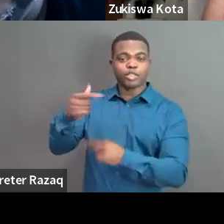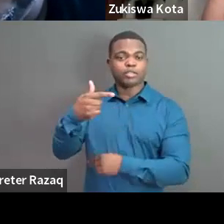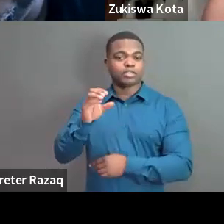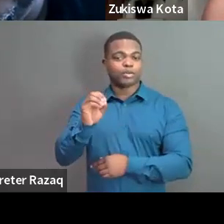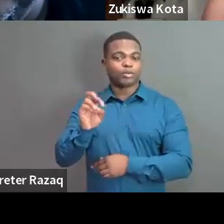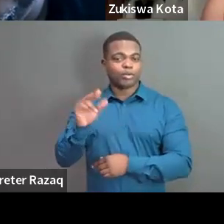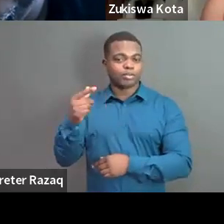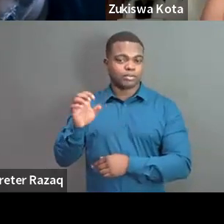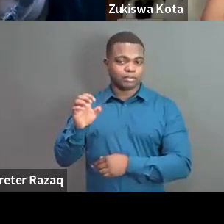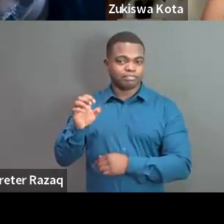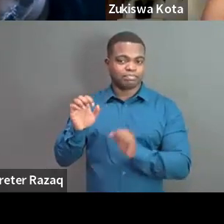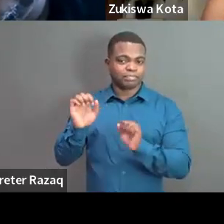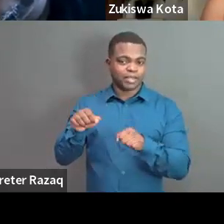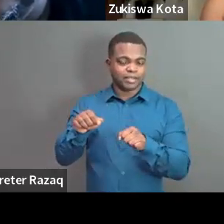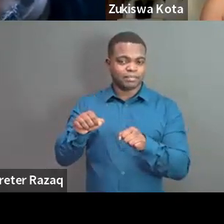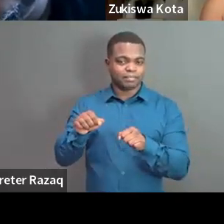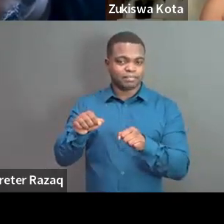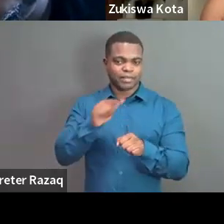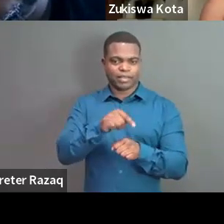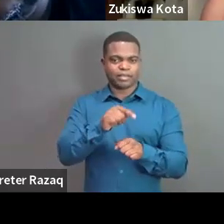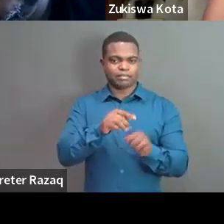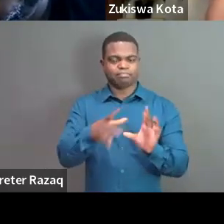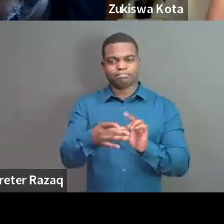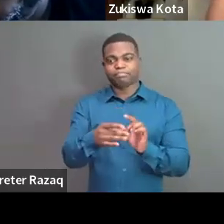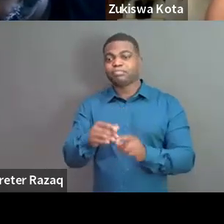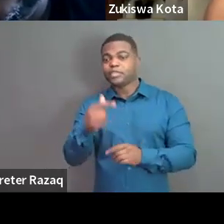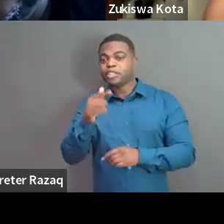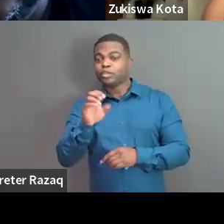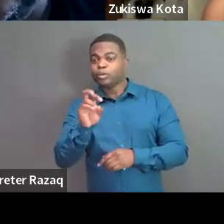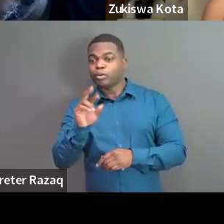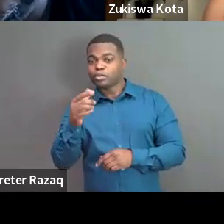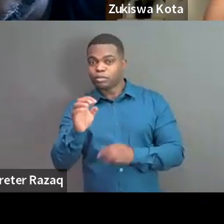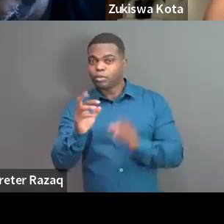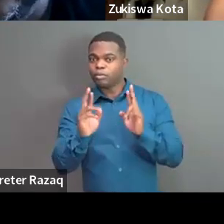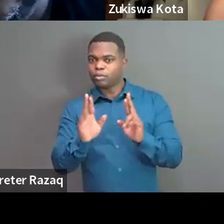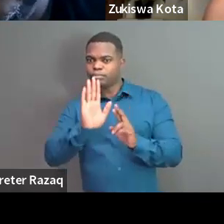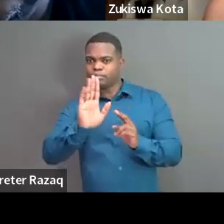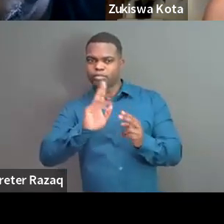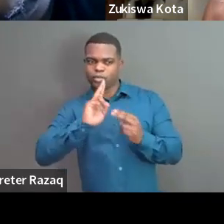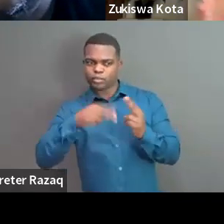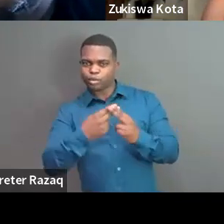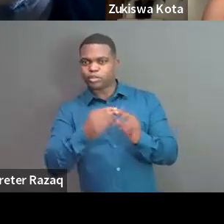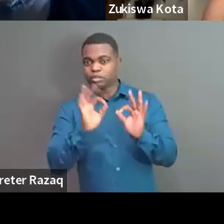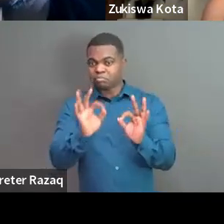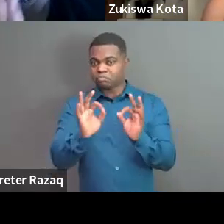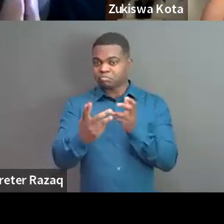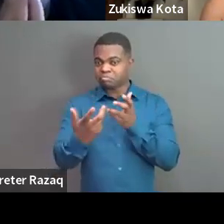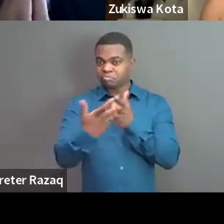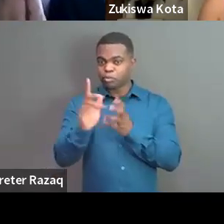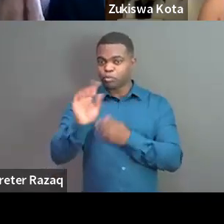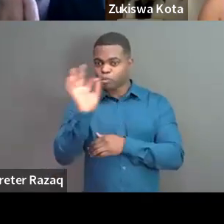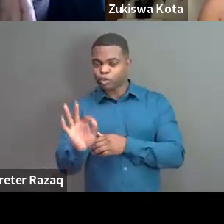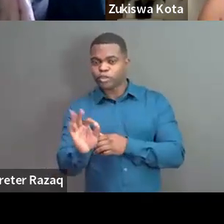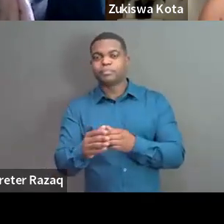speakers. Your insights, your energy, and speaking from the heart was really fantastic. I enjoyed it. I look forward to keeping in touch with all of